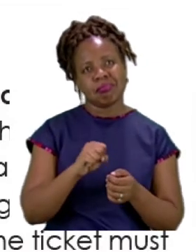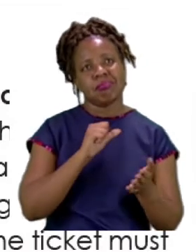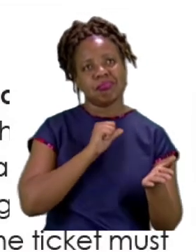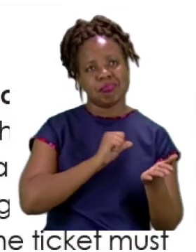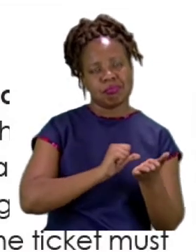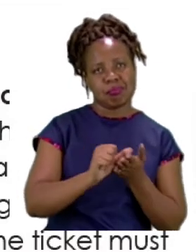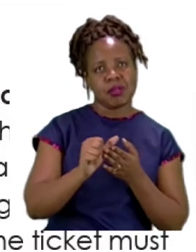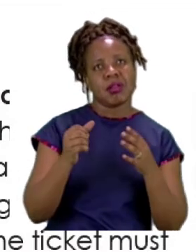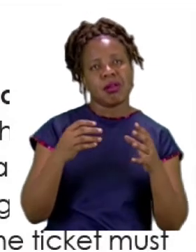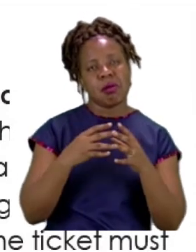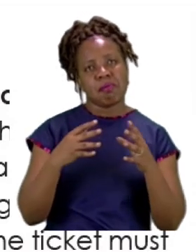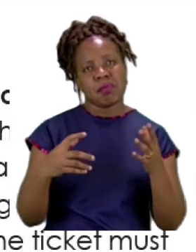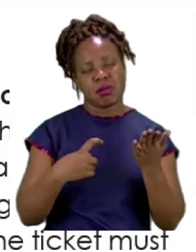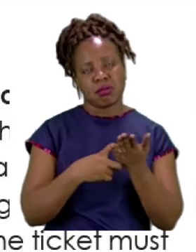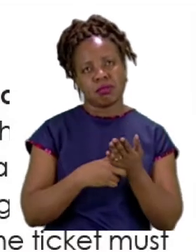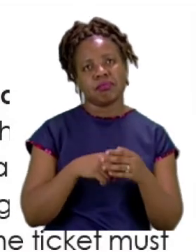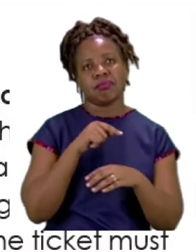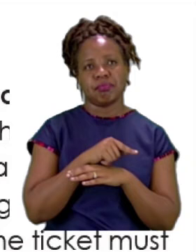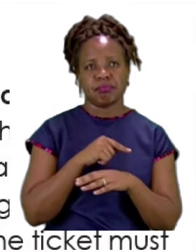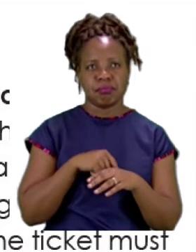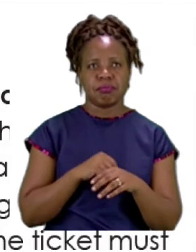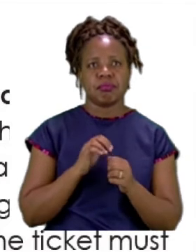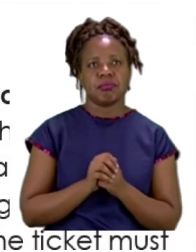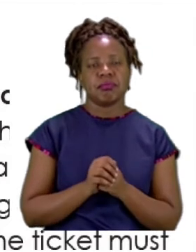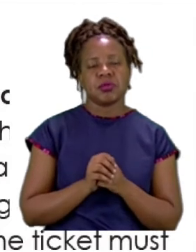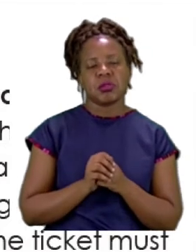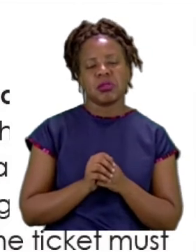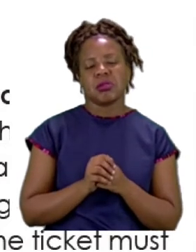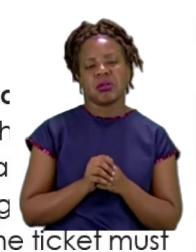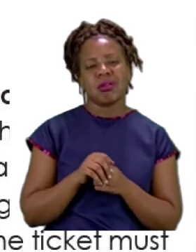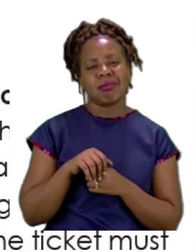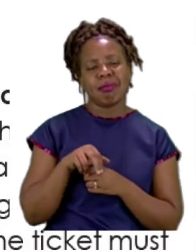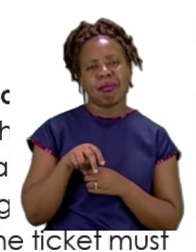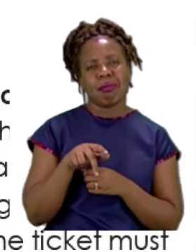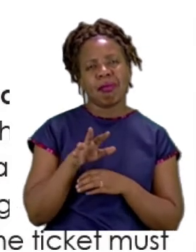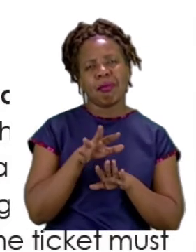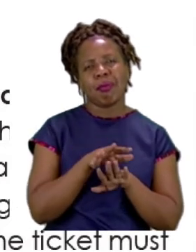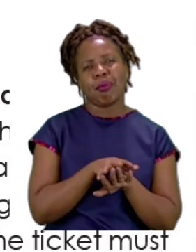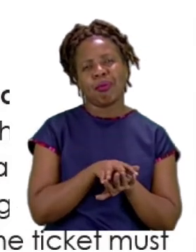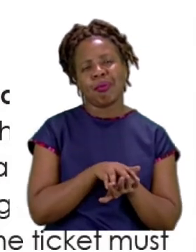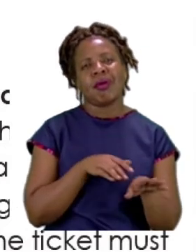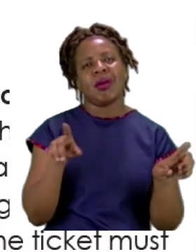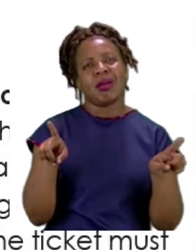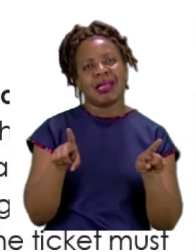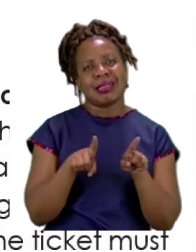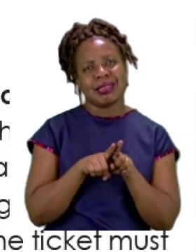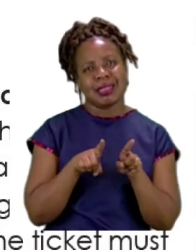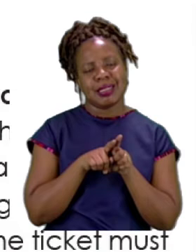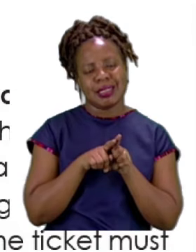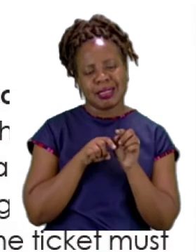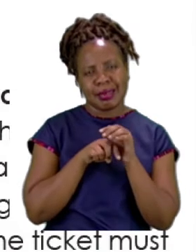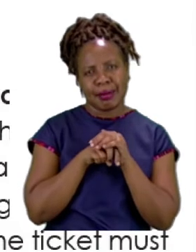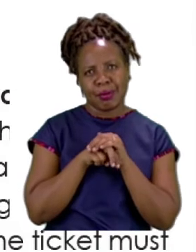She moves as slow as a snail sails, but calls at the porter